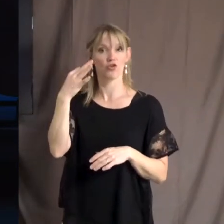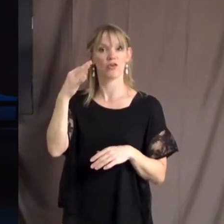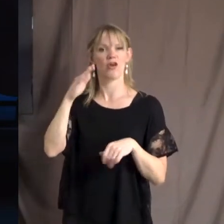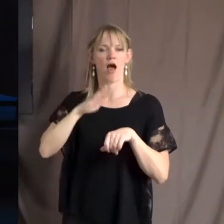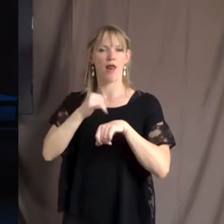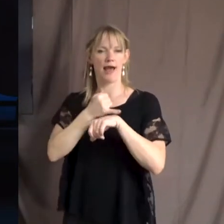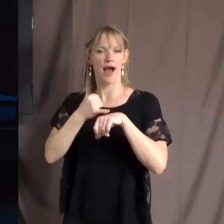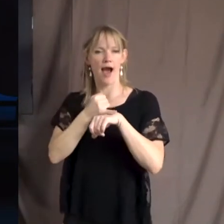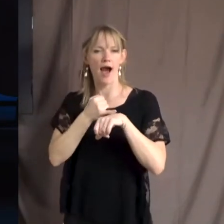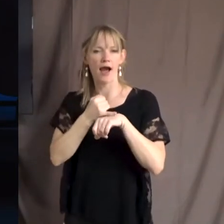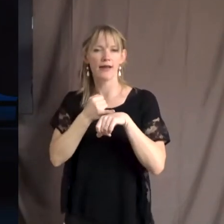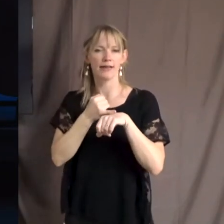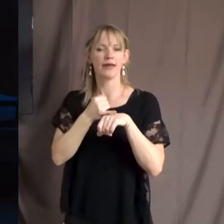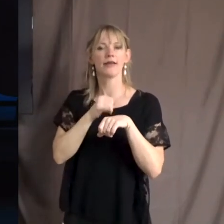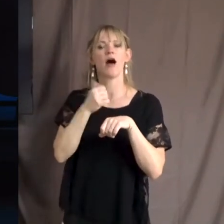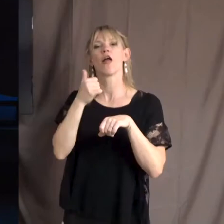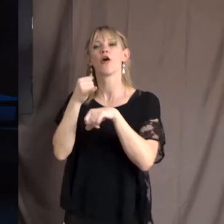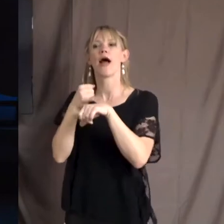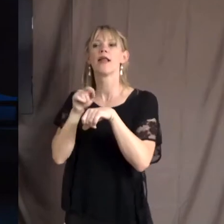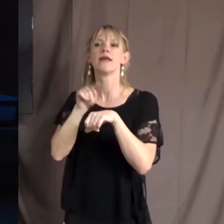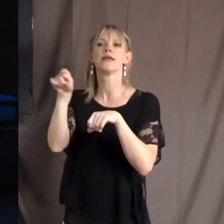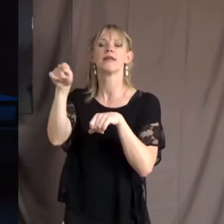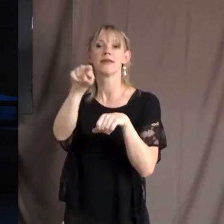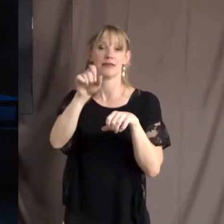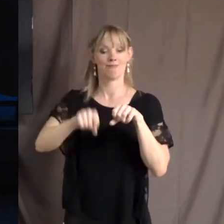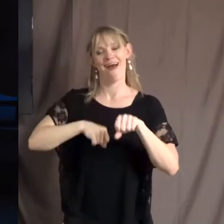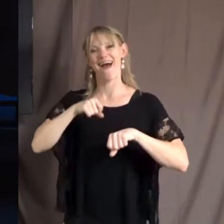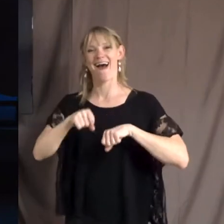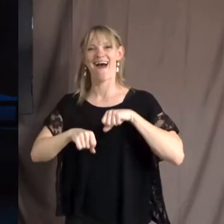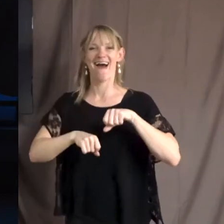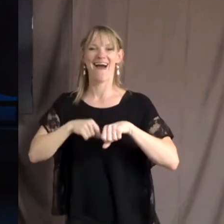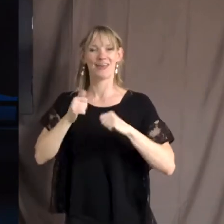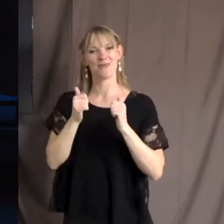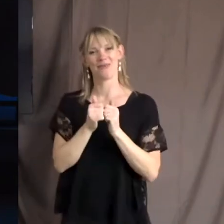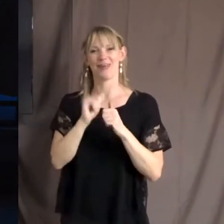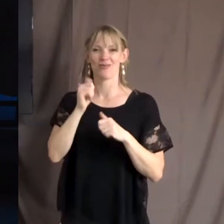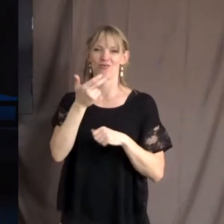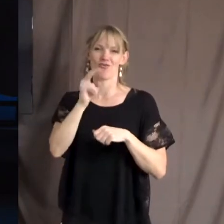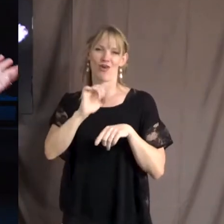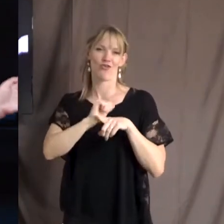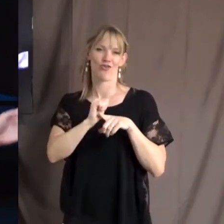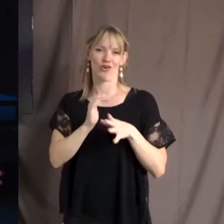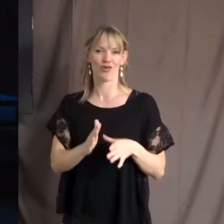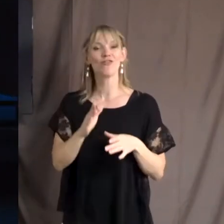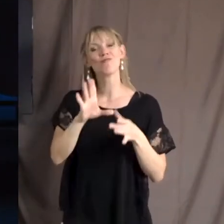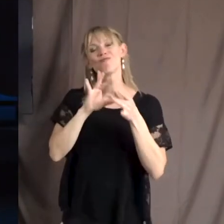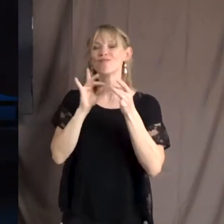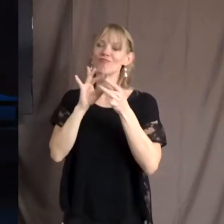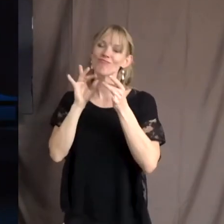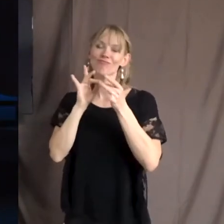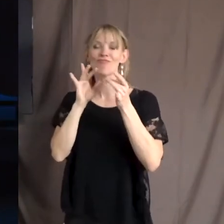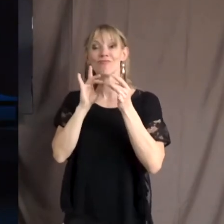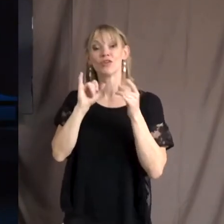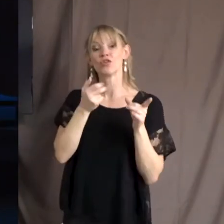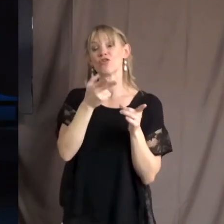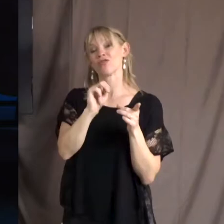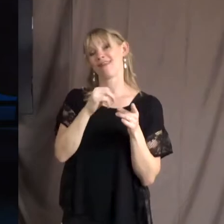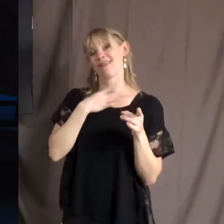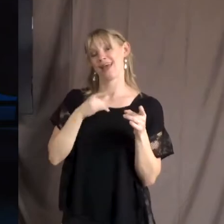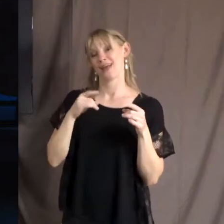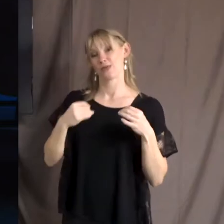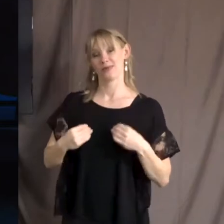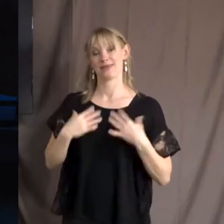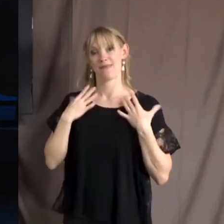and some other islands nearby. And I was on a ride with the trainer, John, and they're telling you about all the things. And John likes to inspire